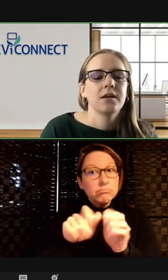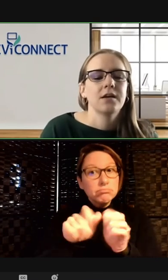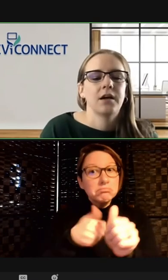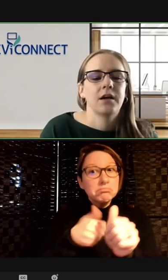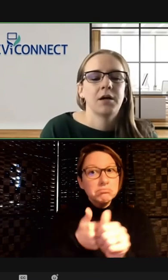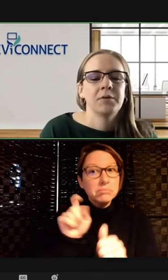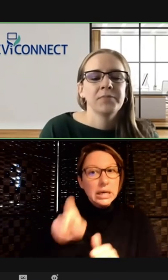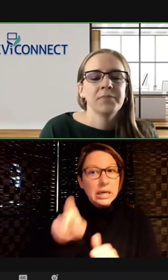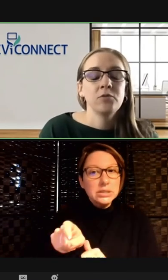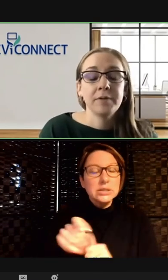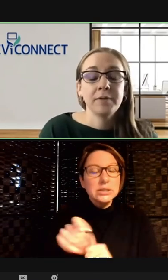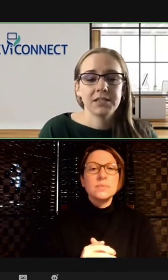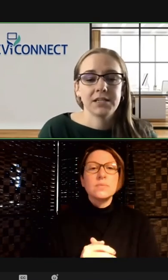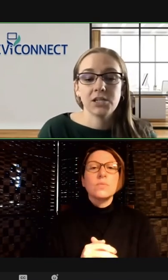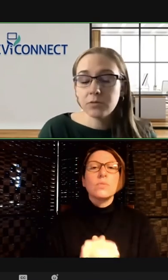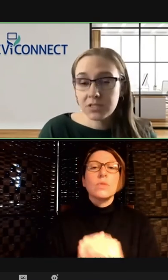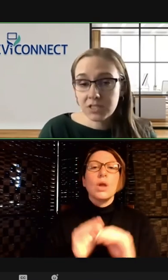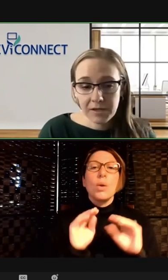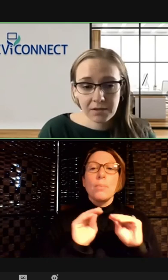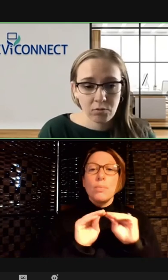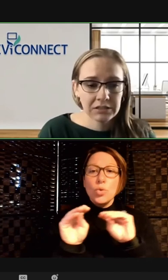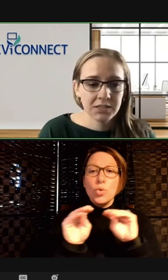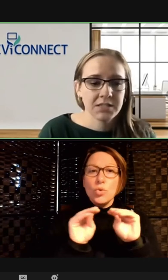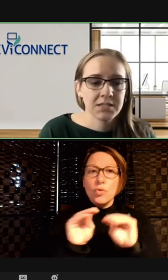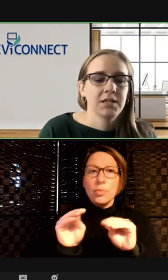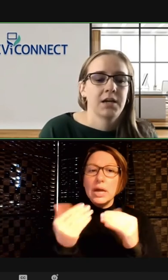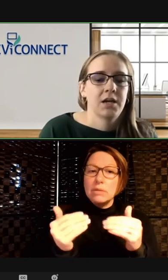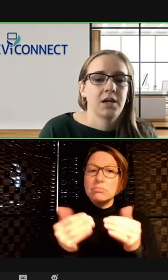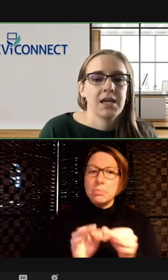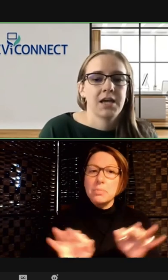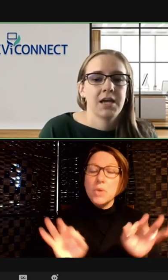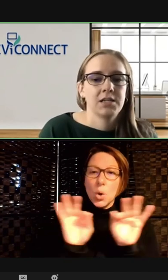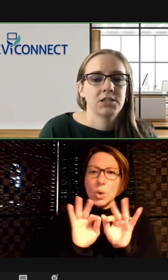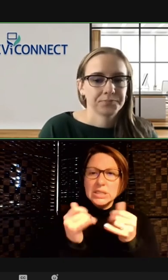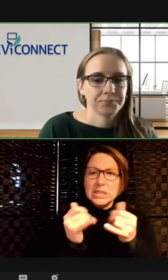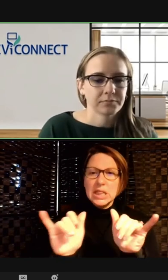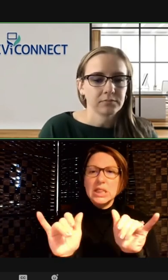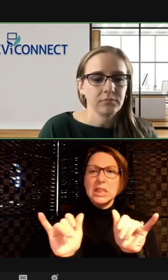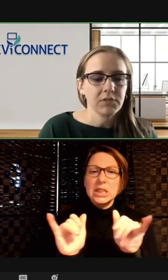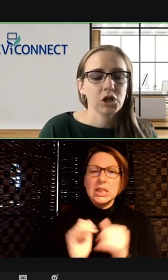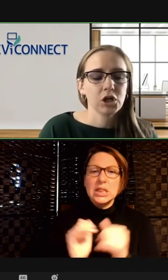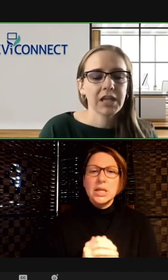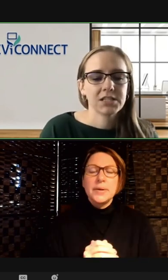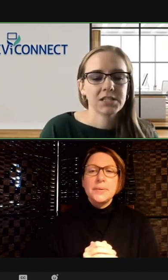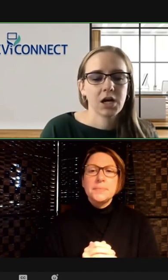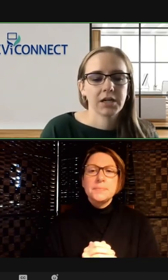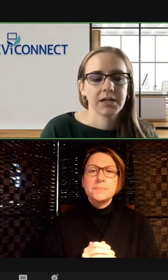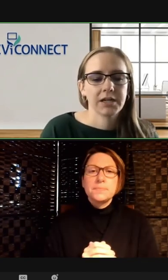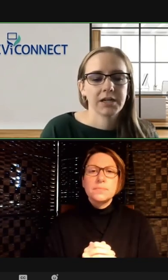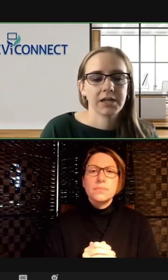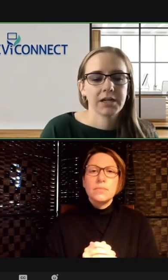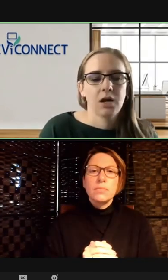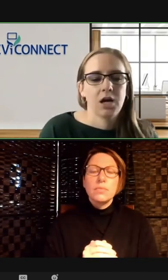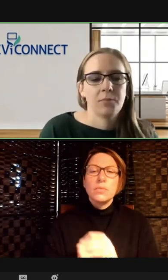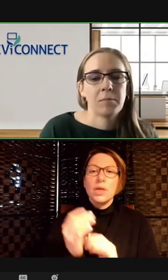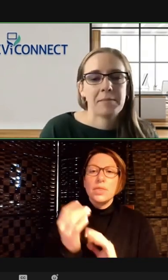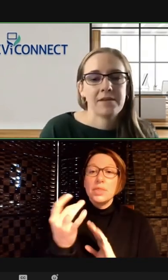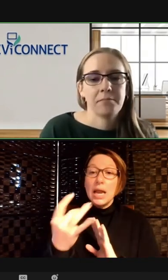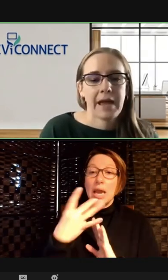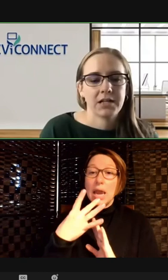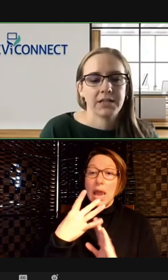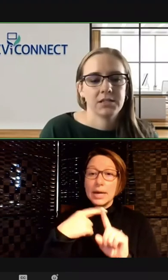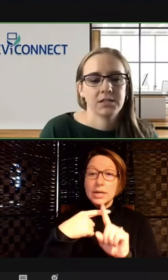things. Movement continues to be important, and your lighted targets